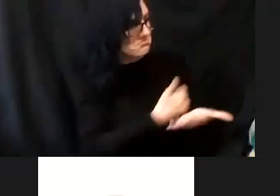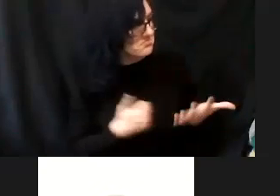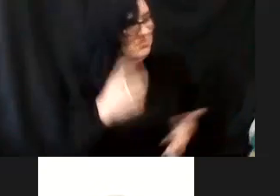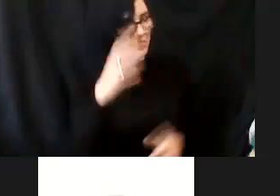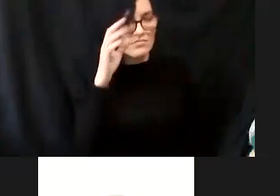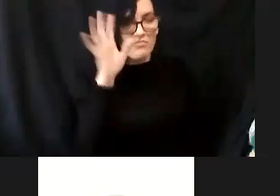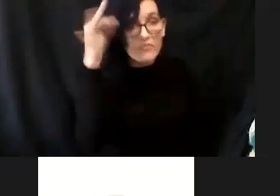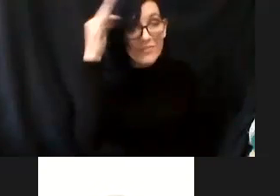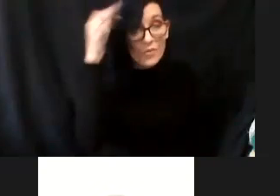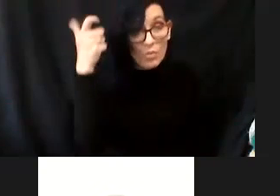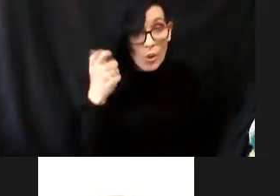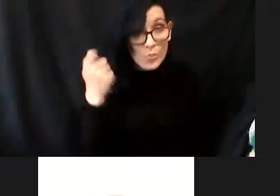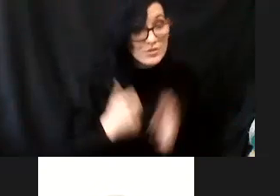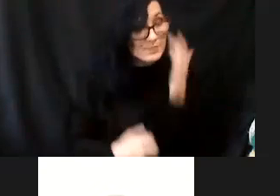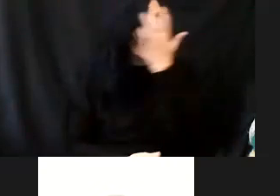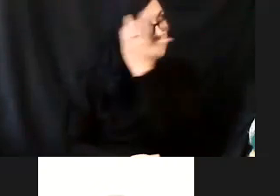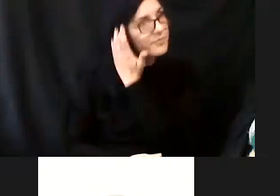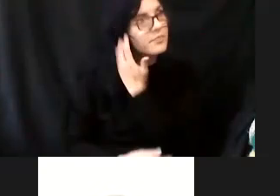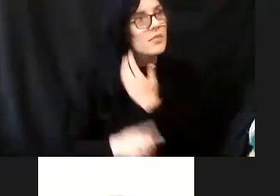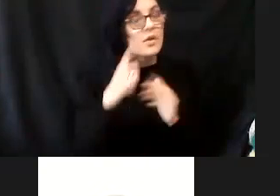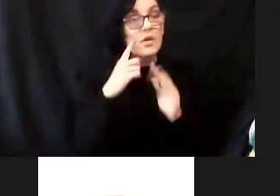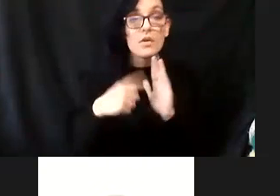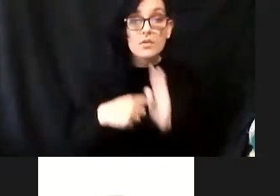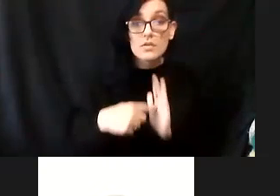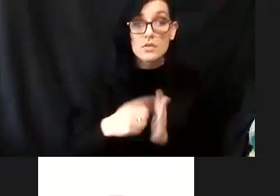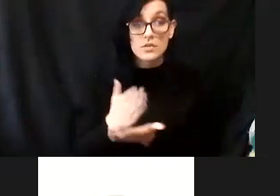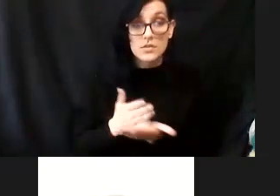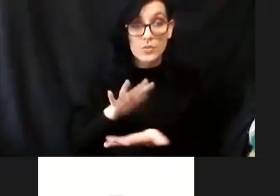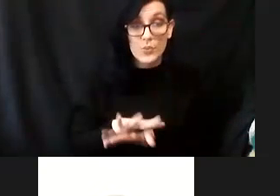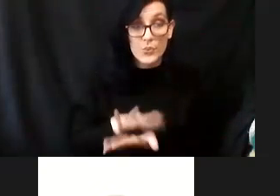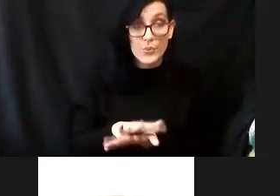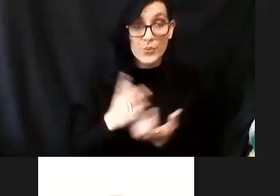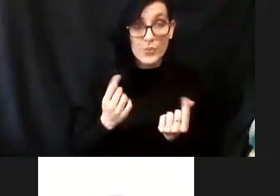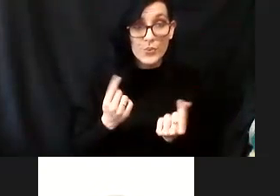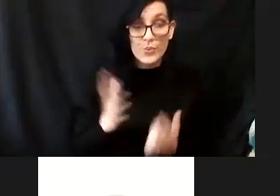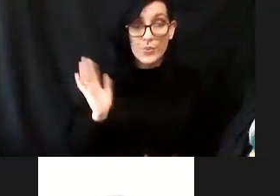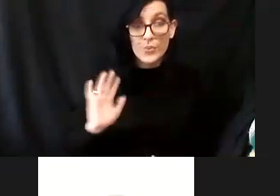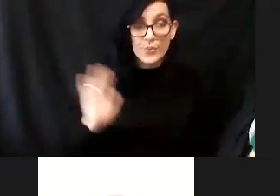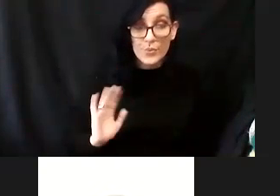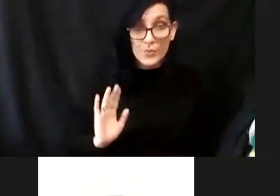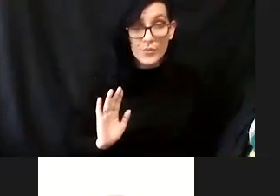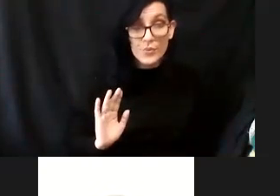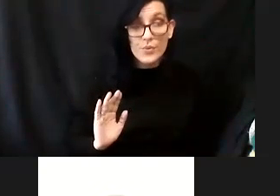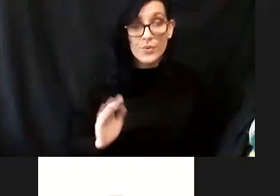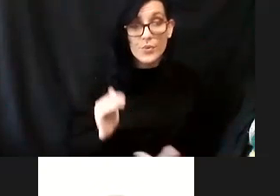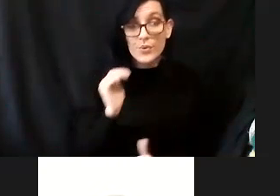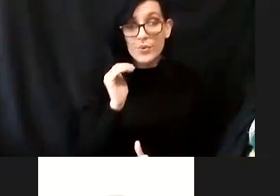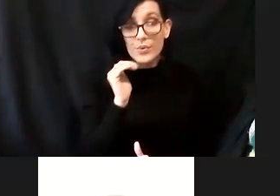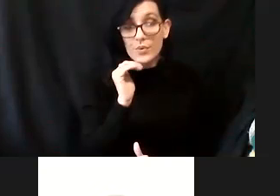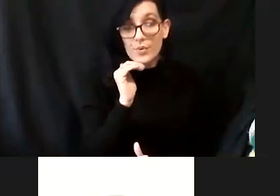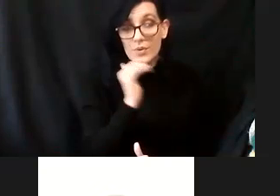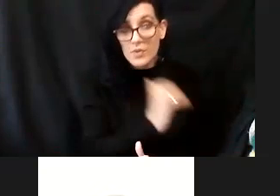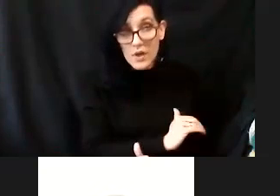The example that comes to mind, something that some schools have done in the past, is lie to the